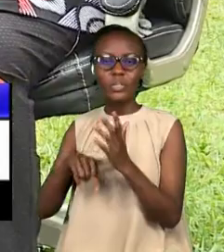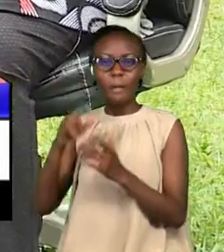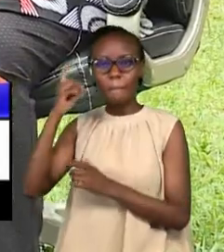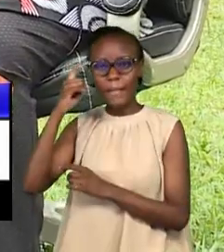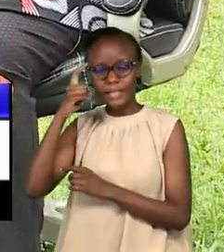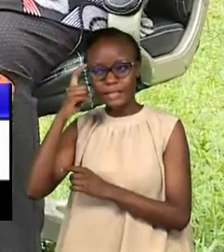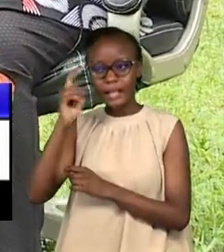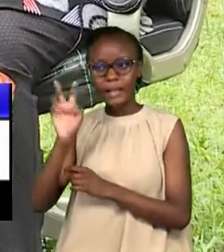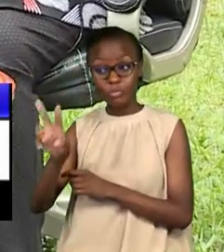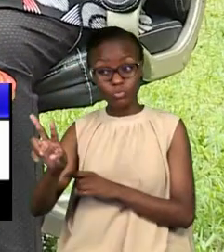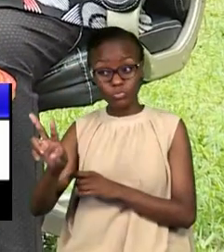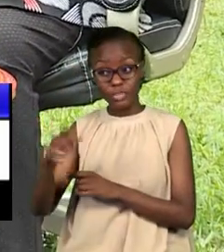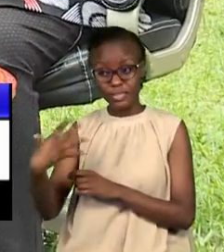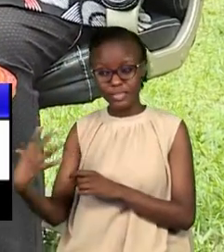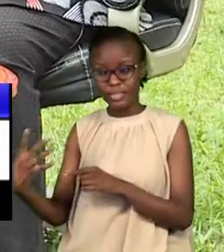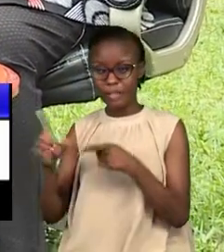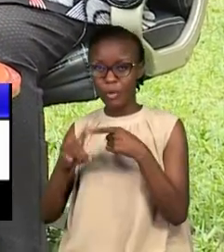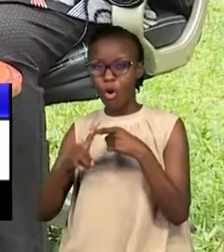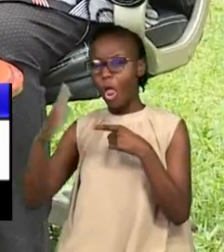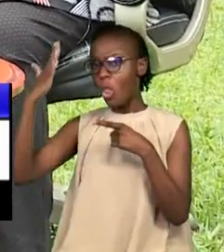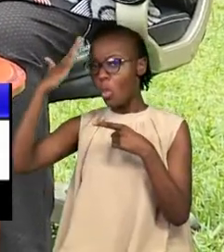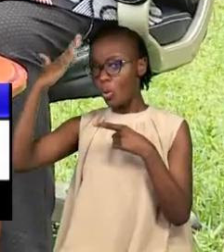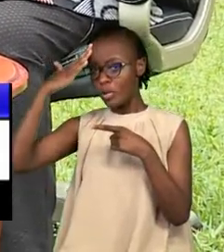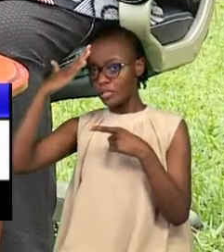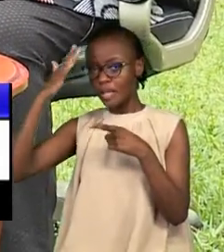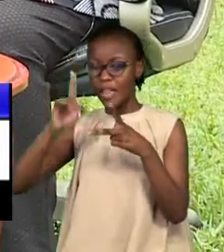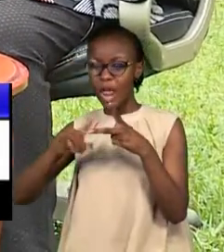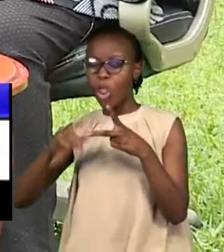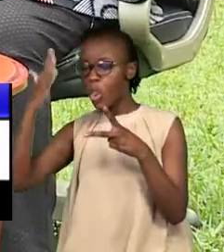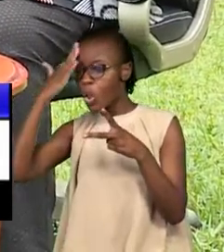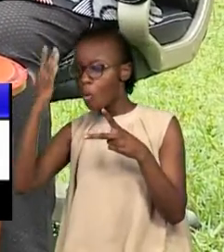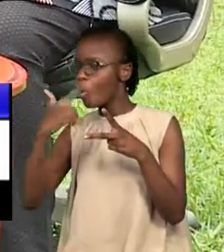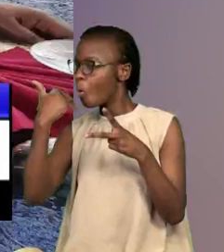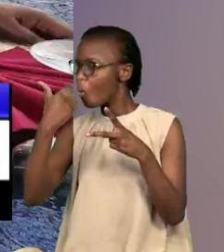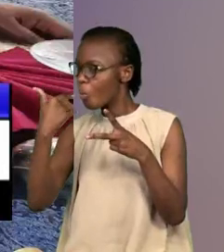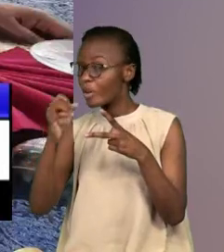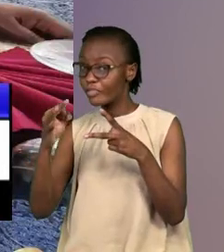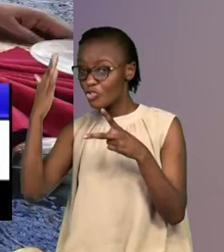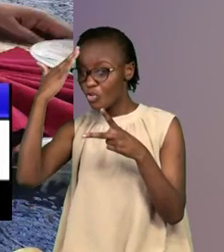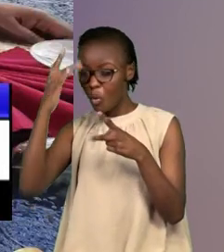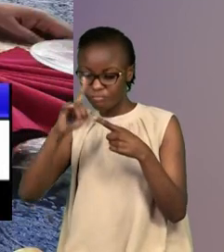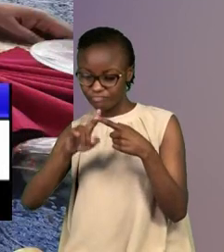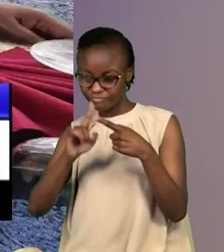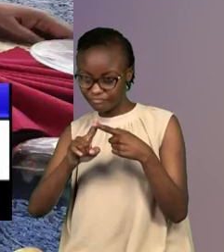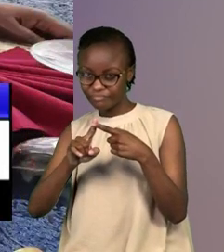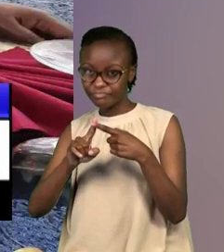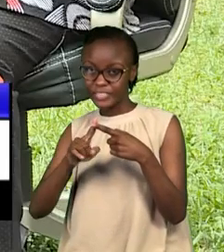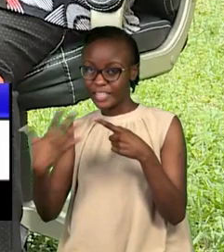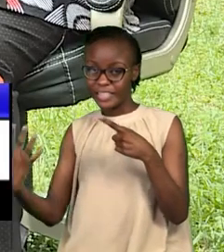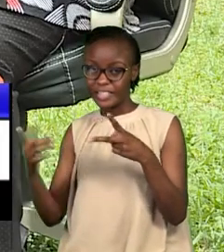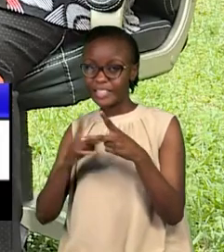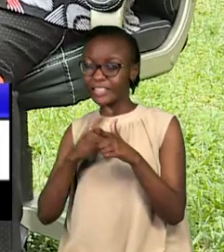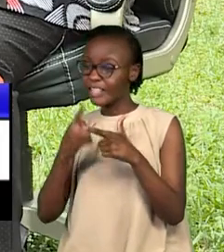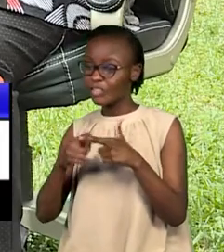two things, in my view. You need know-how and you need know-who. If you have those two, you can find the rest.